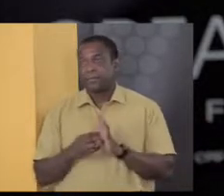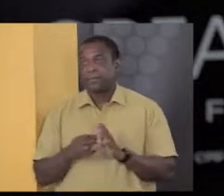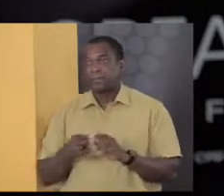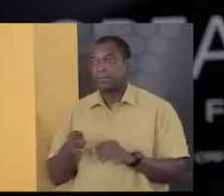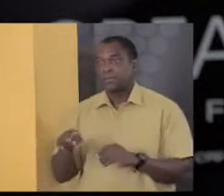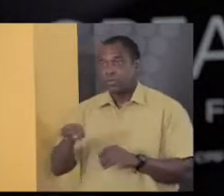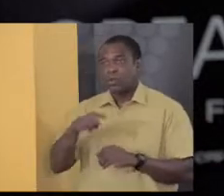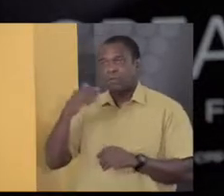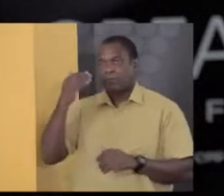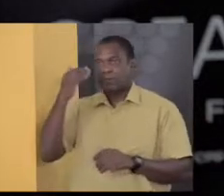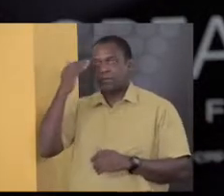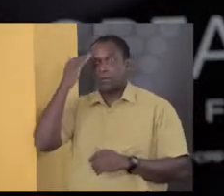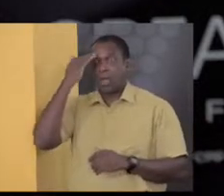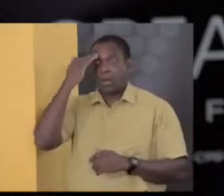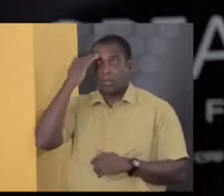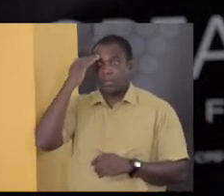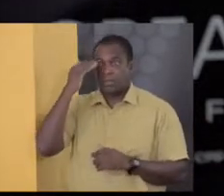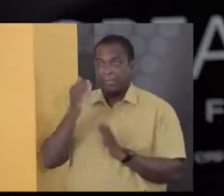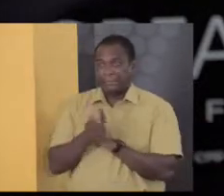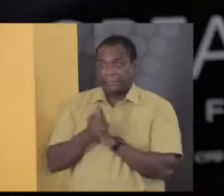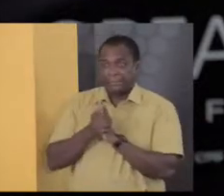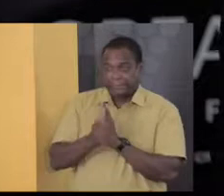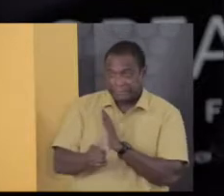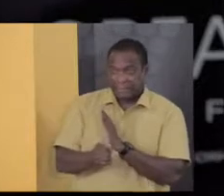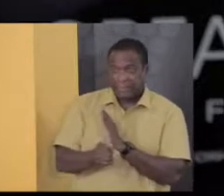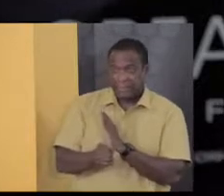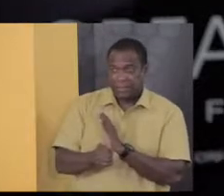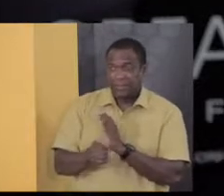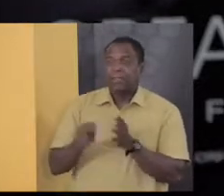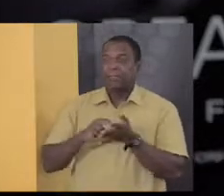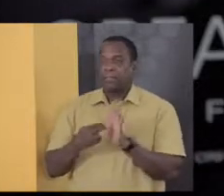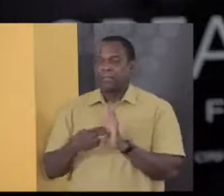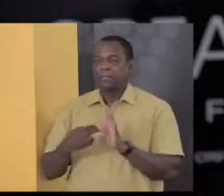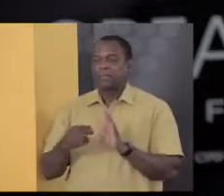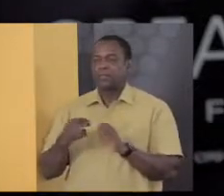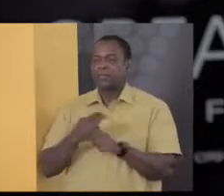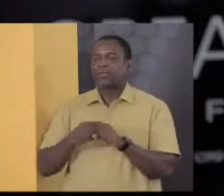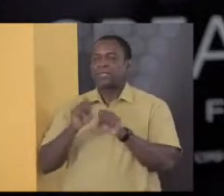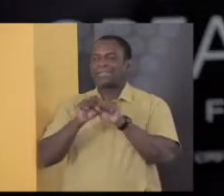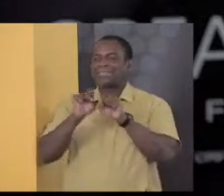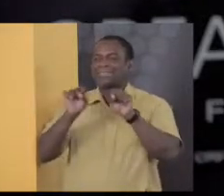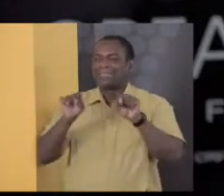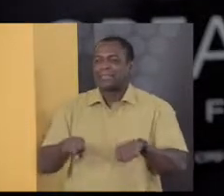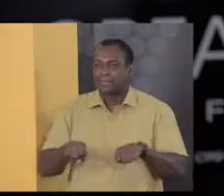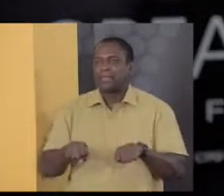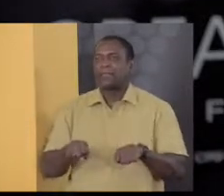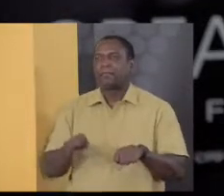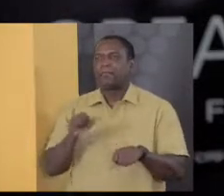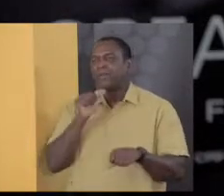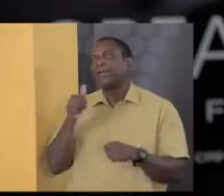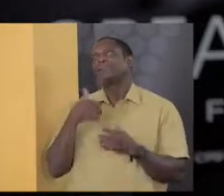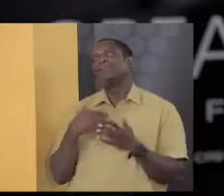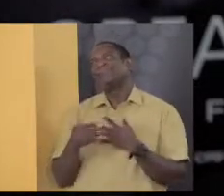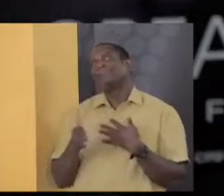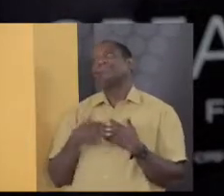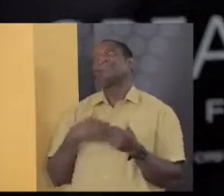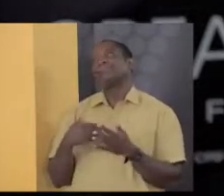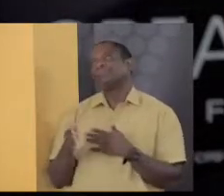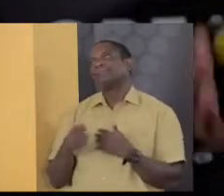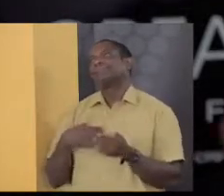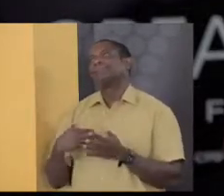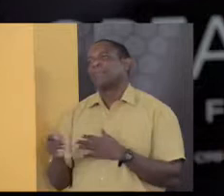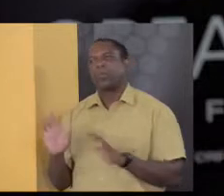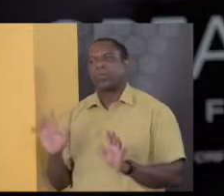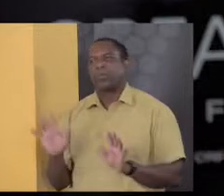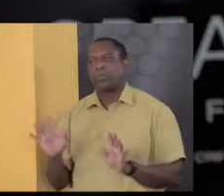the knowledge and the expertise now have to be engaged in a systematic way in order